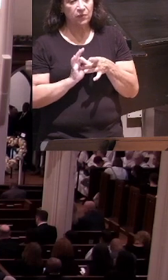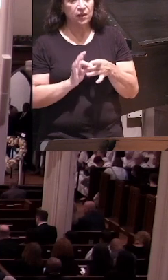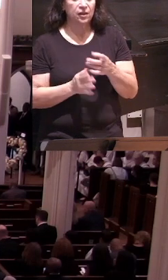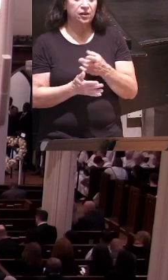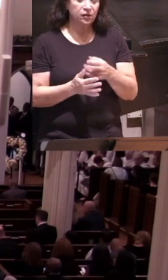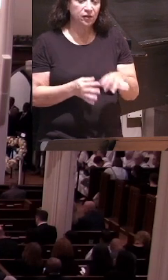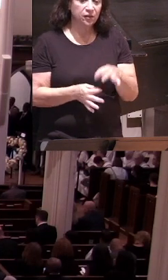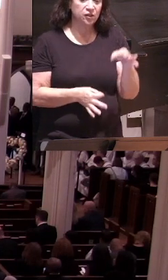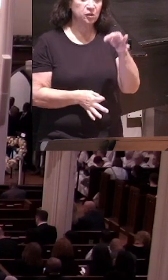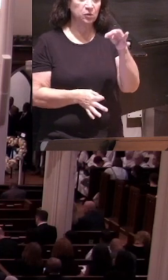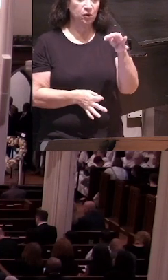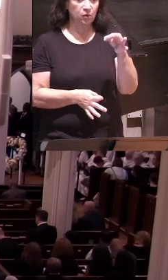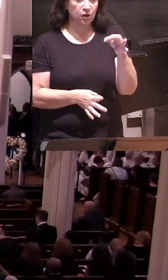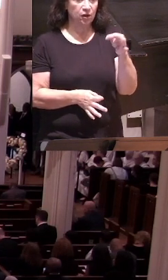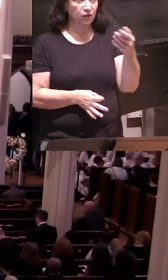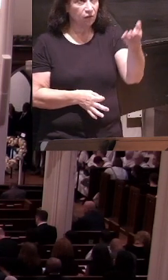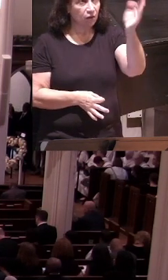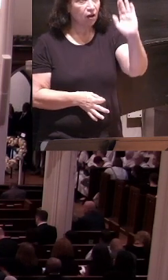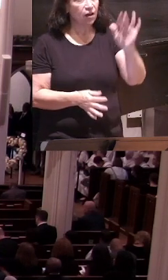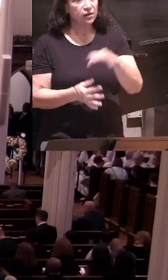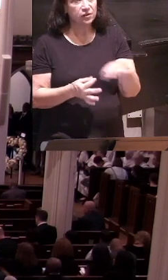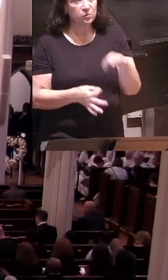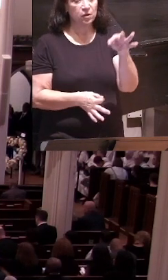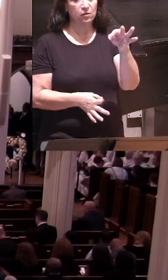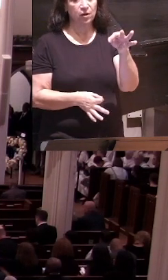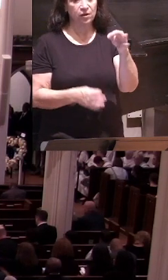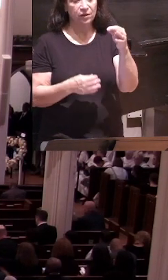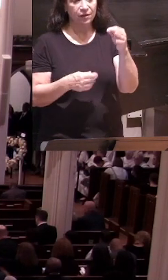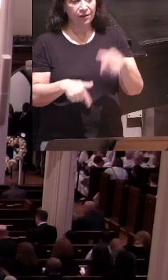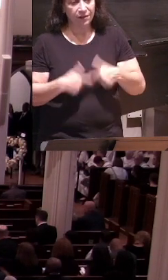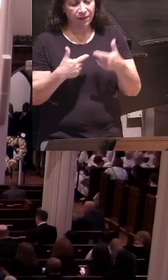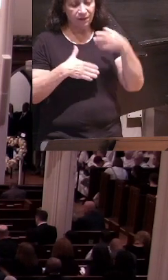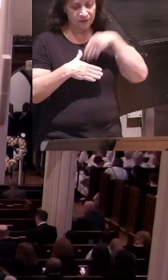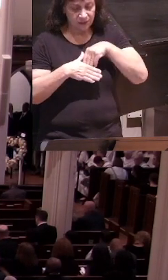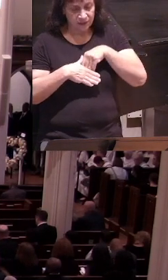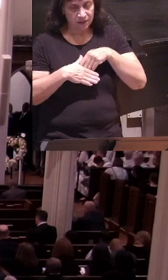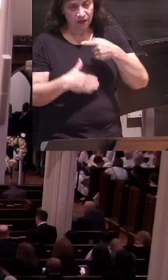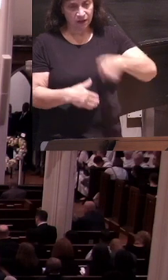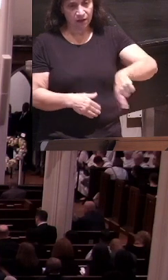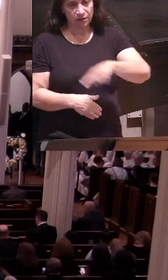that the Spirit of God resides in us.